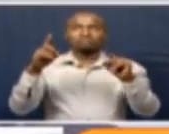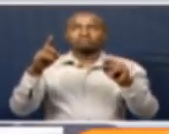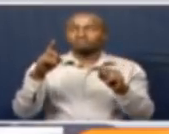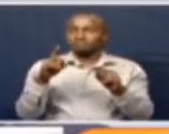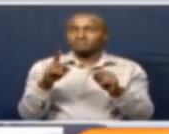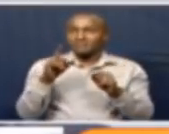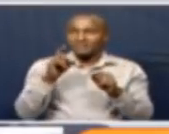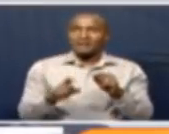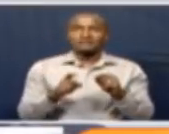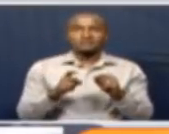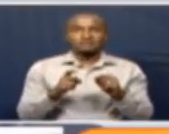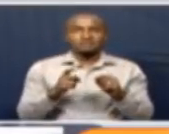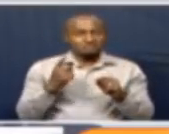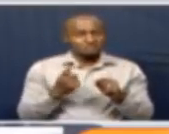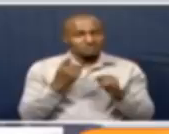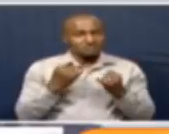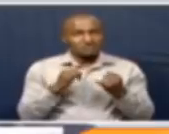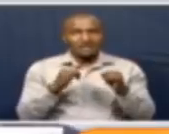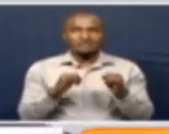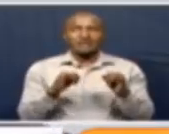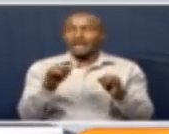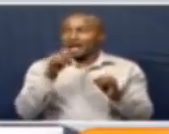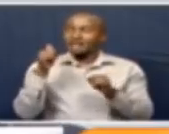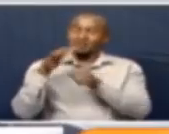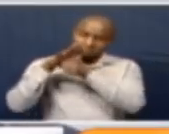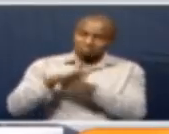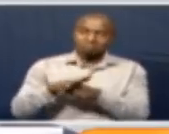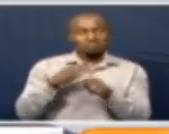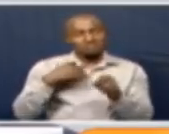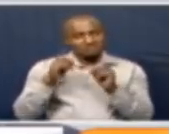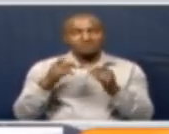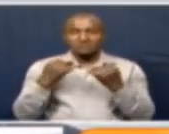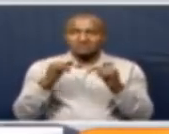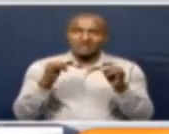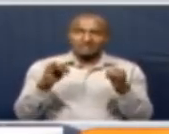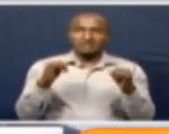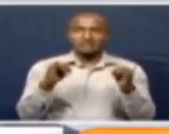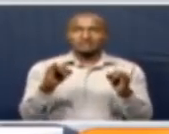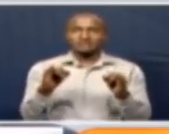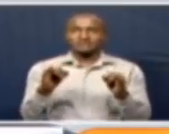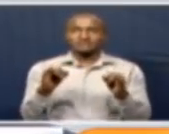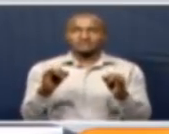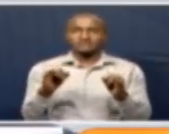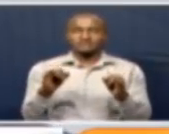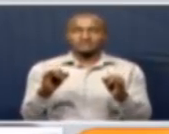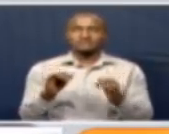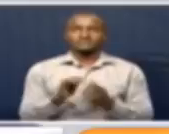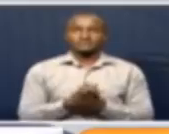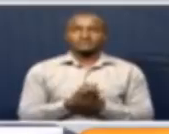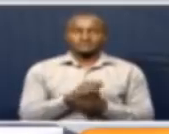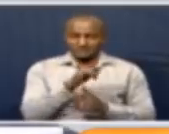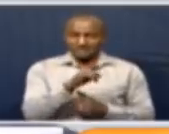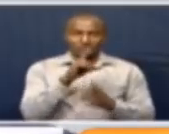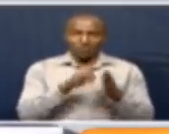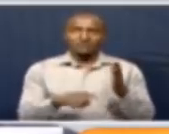single stumble won't like I put you down. So you have to push it yourself, know where you're going, and yeah, realize what you need. So that's what